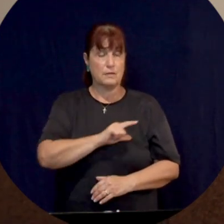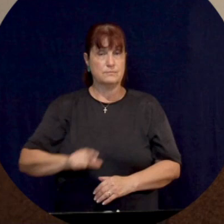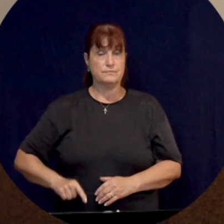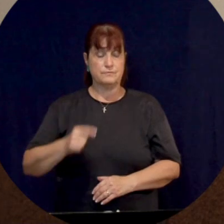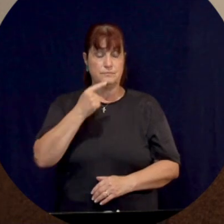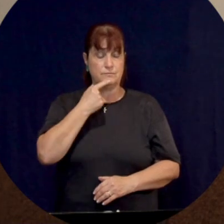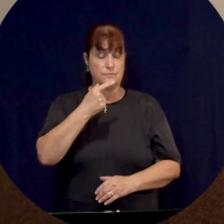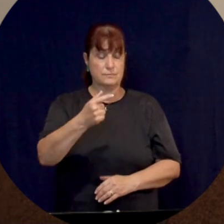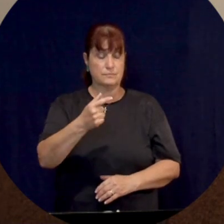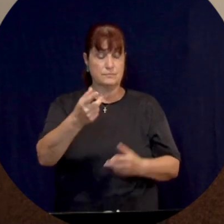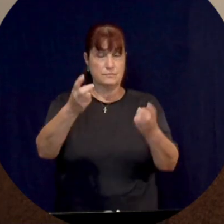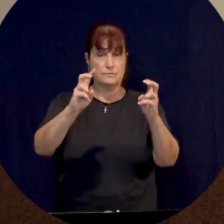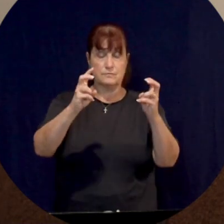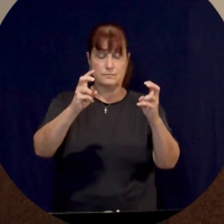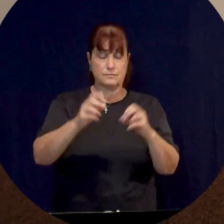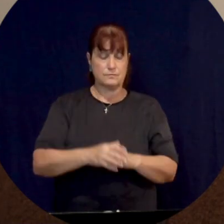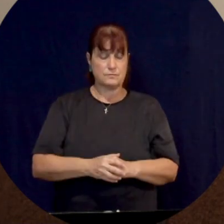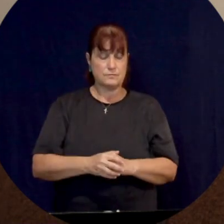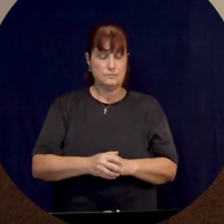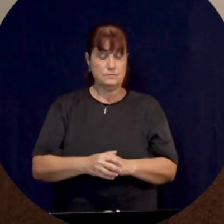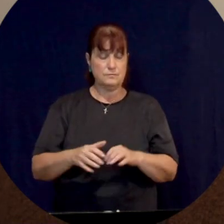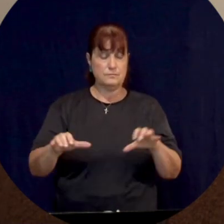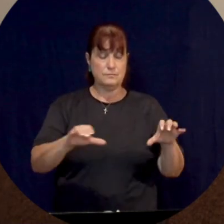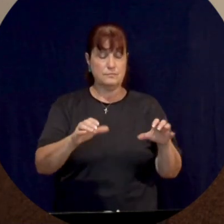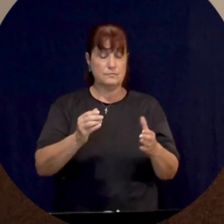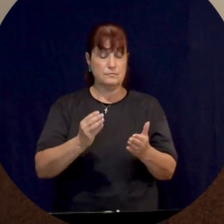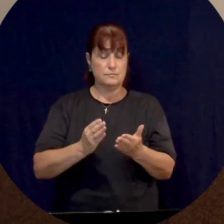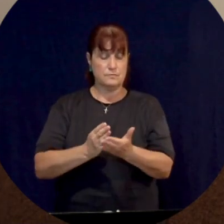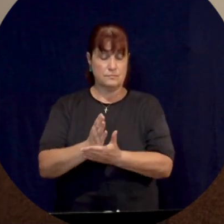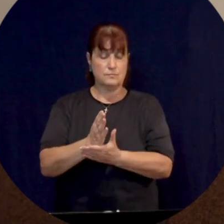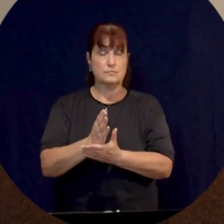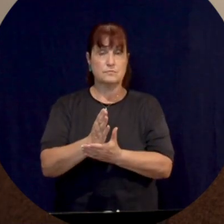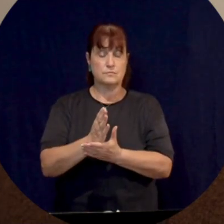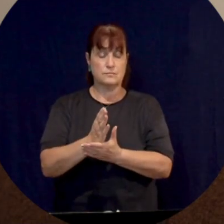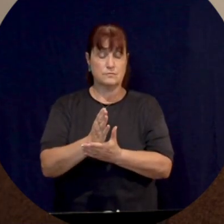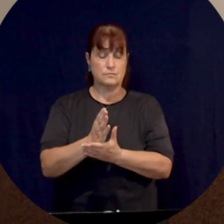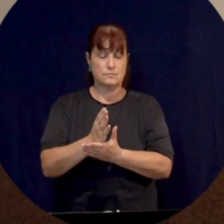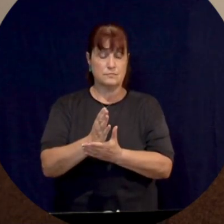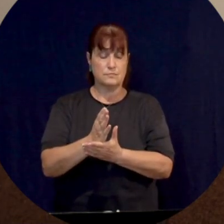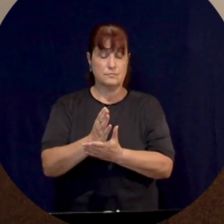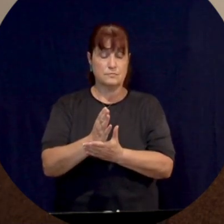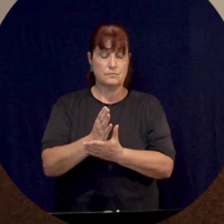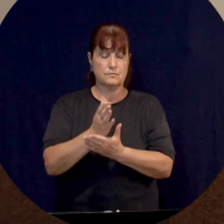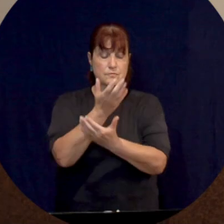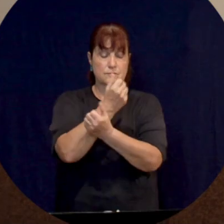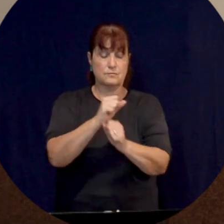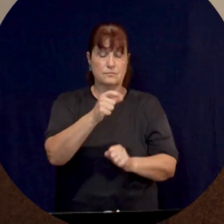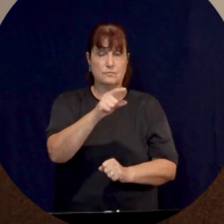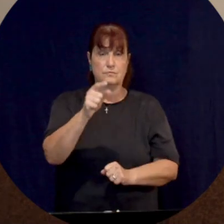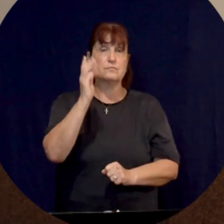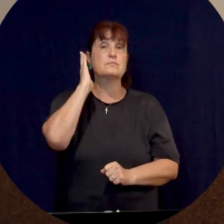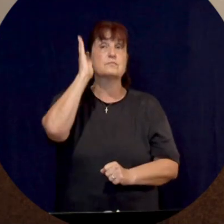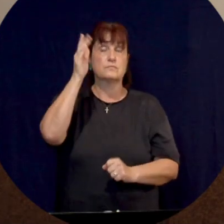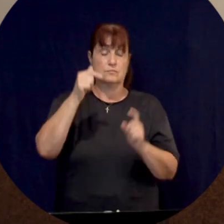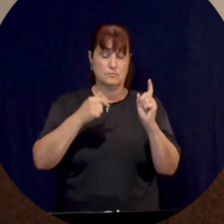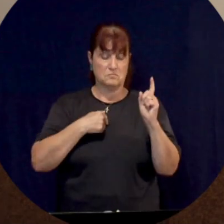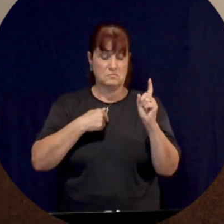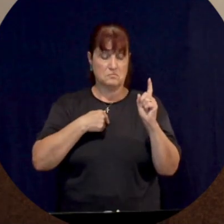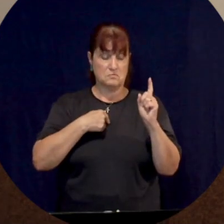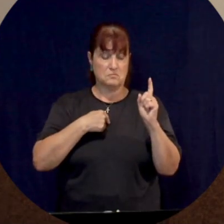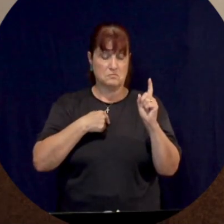Thus says the Lord, observe what is right, do what is